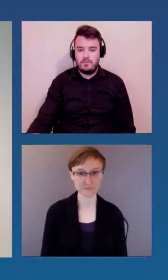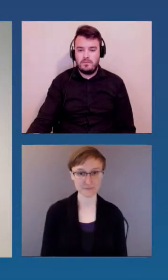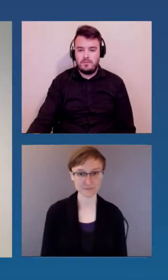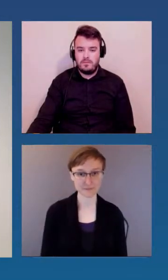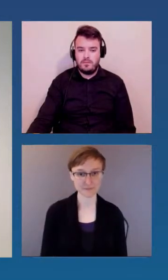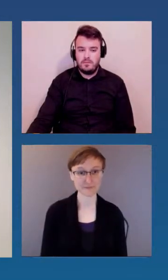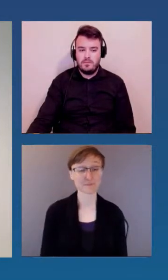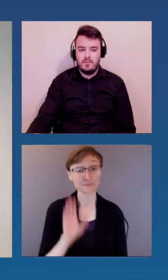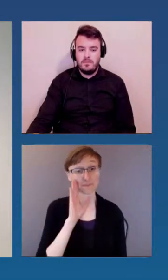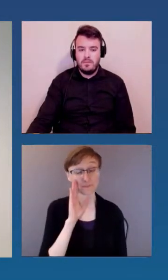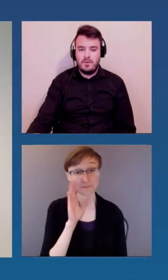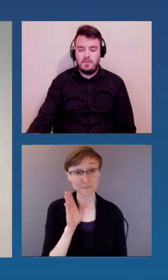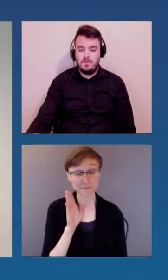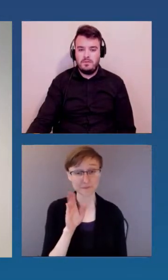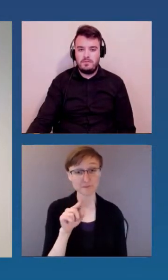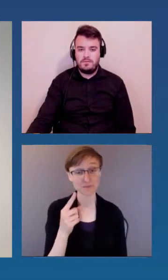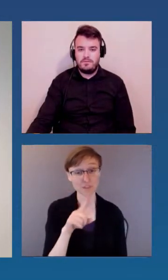want to move ahead.